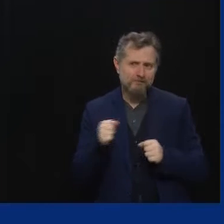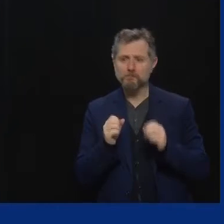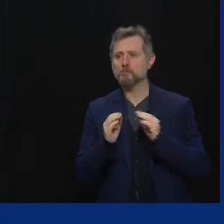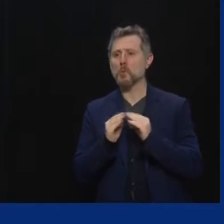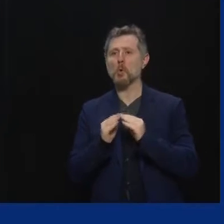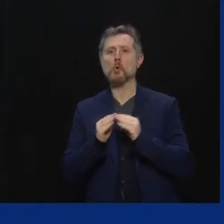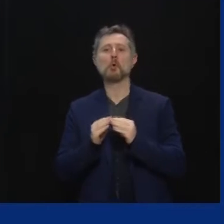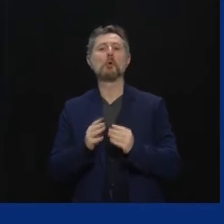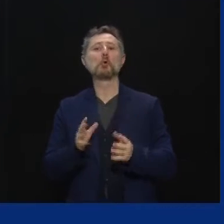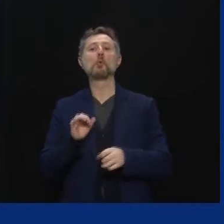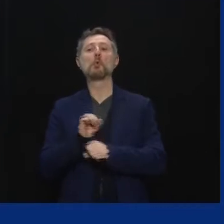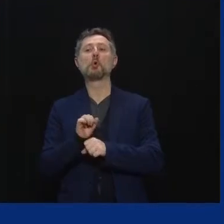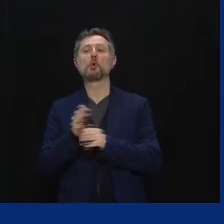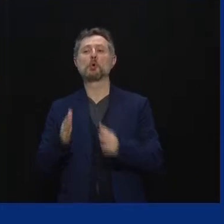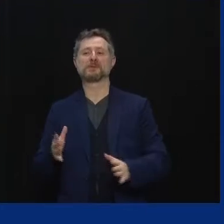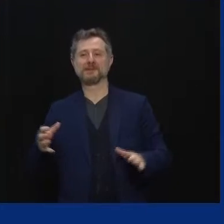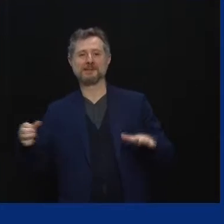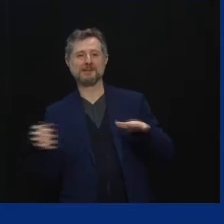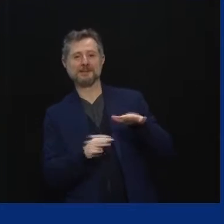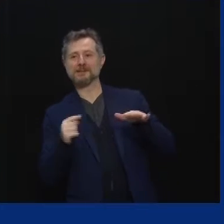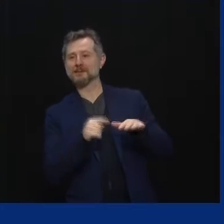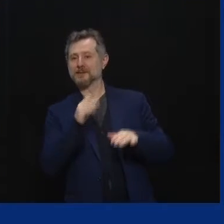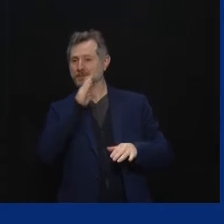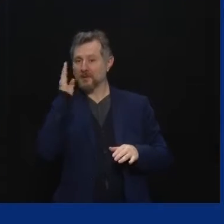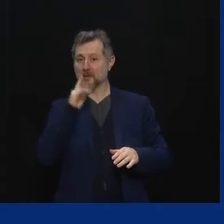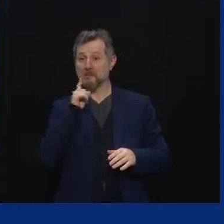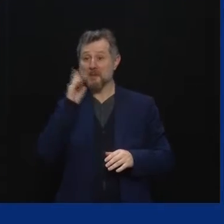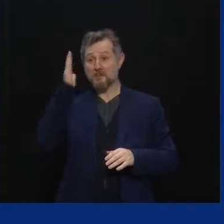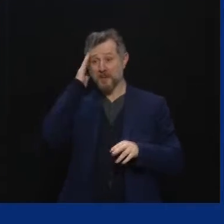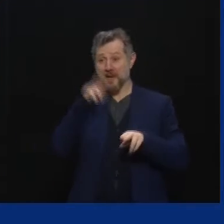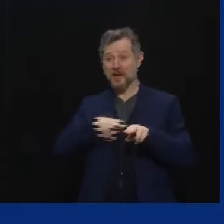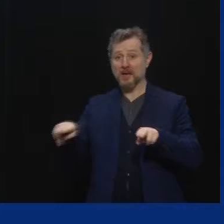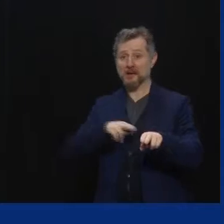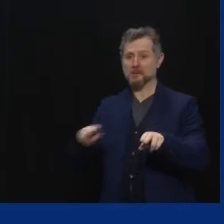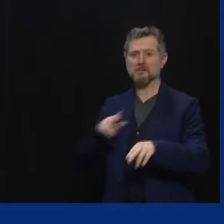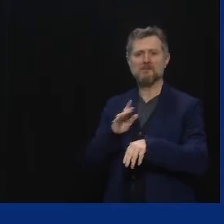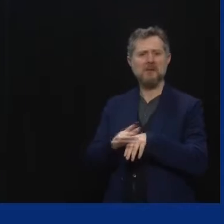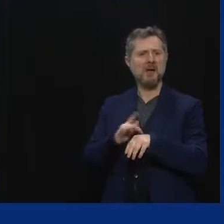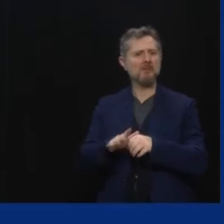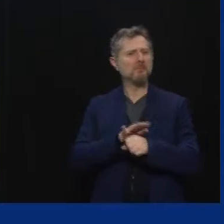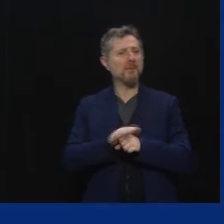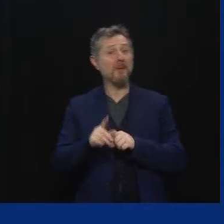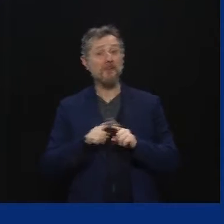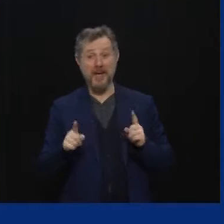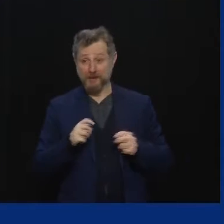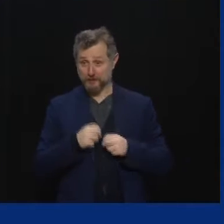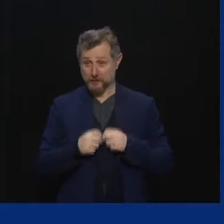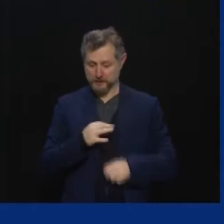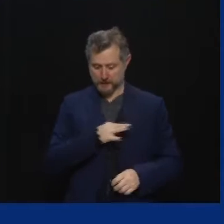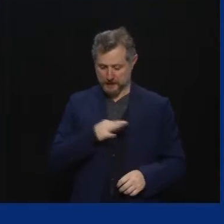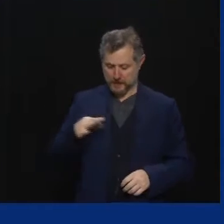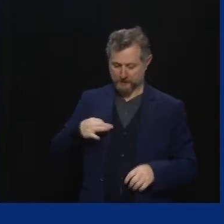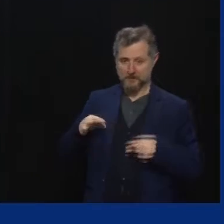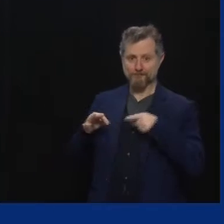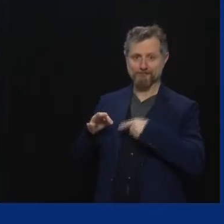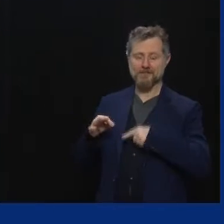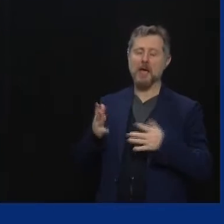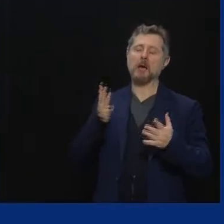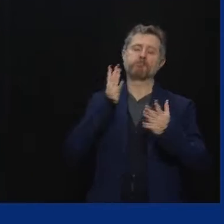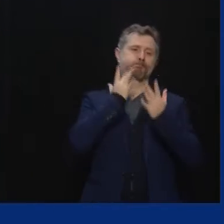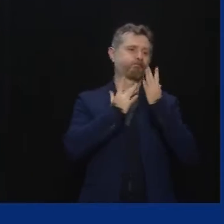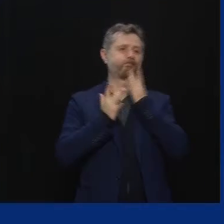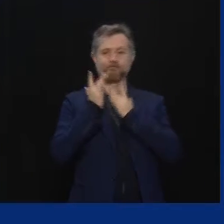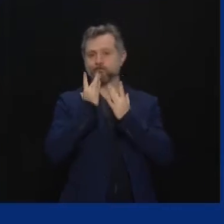not a shortage of beds. It's a shortage of people to staff the beds. Again, think of how far we've come. Our healthcare workers, our nurses in